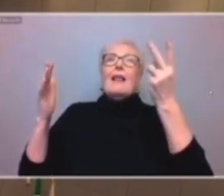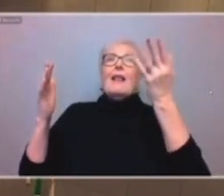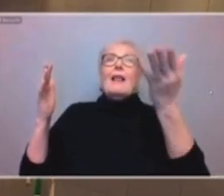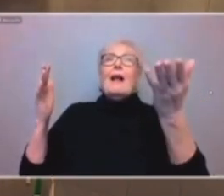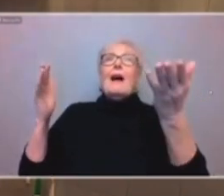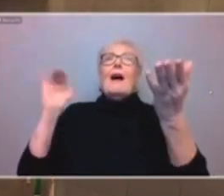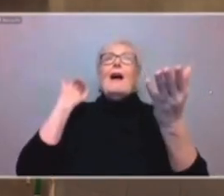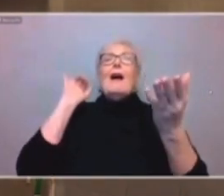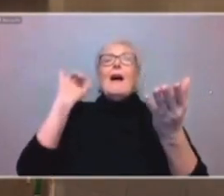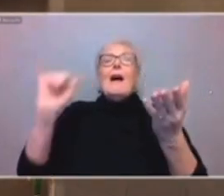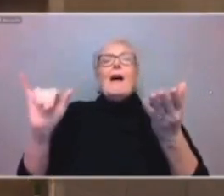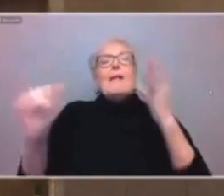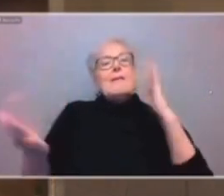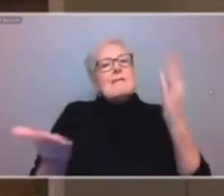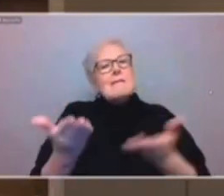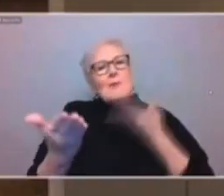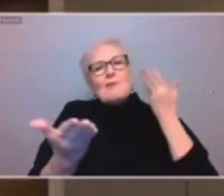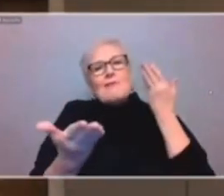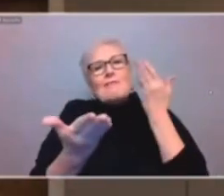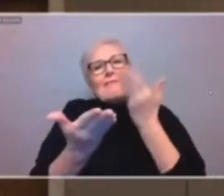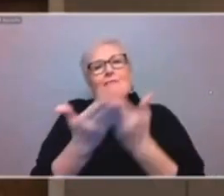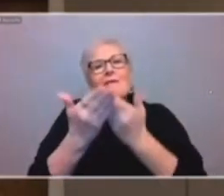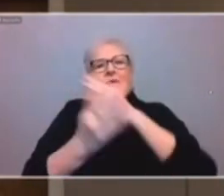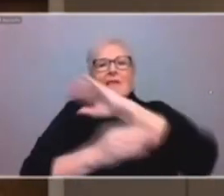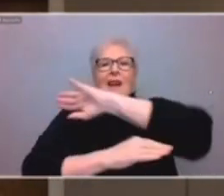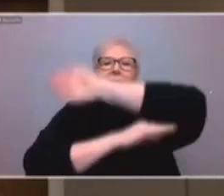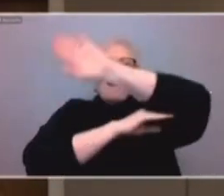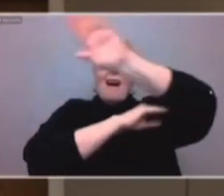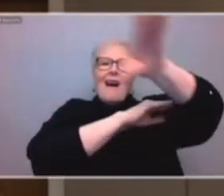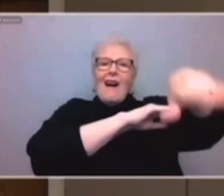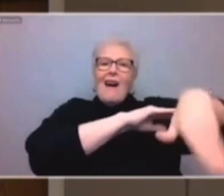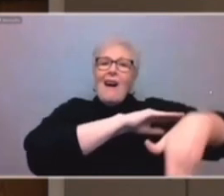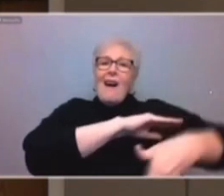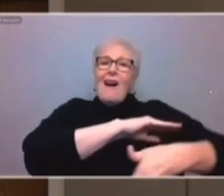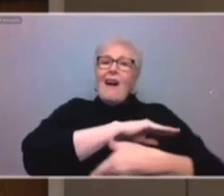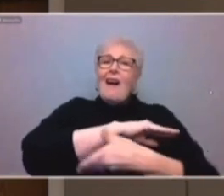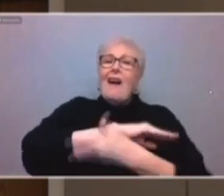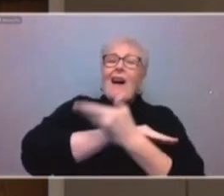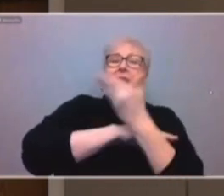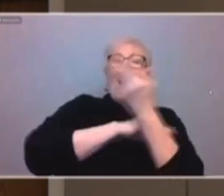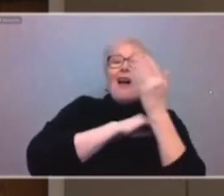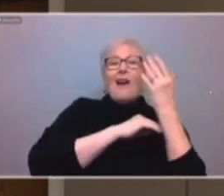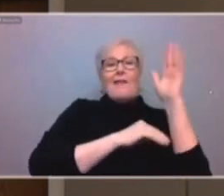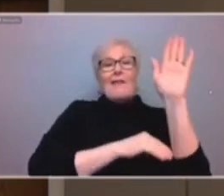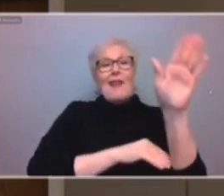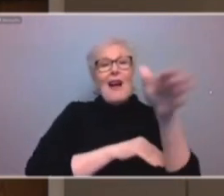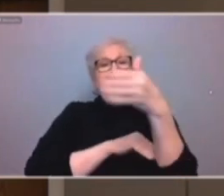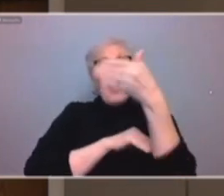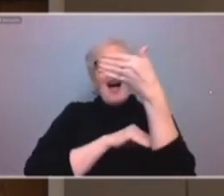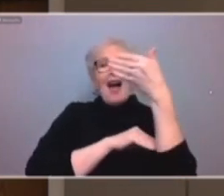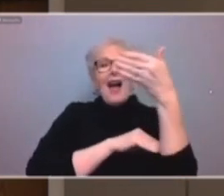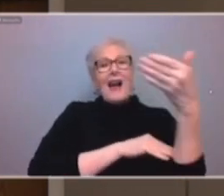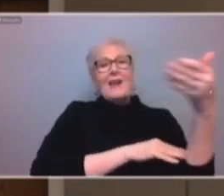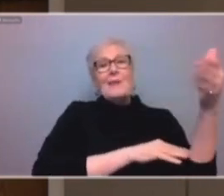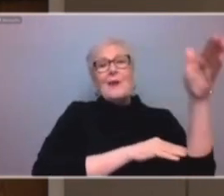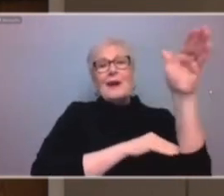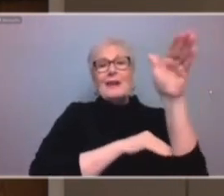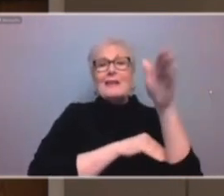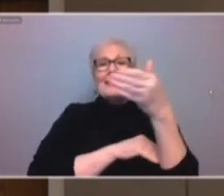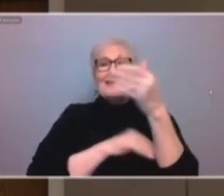through the night That our flag was